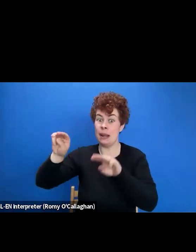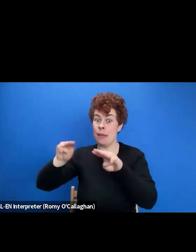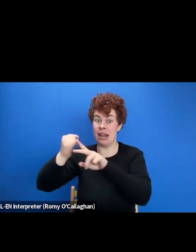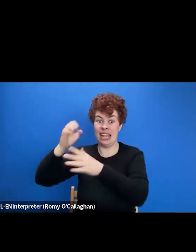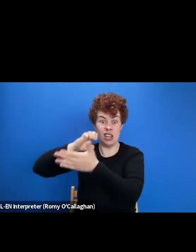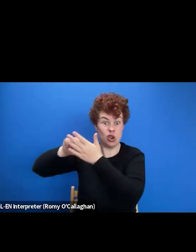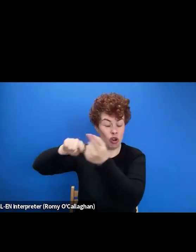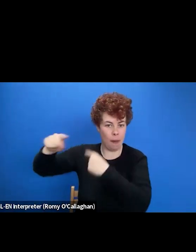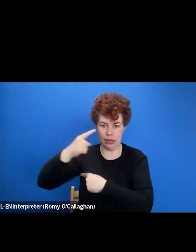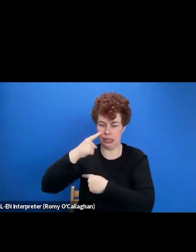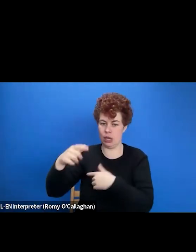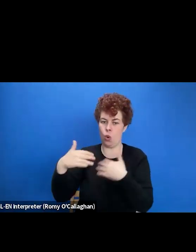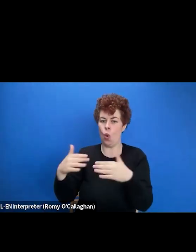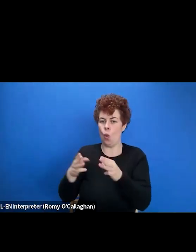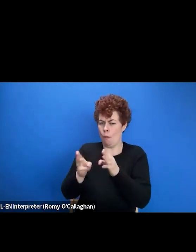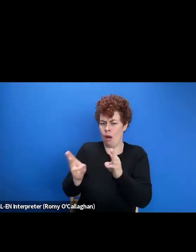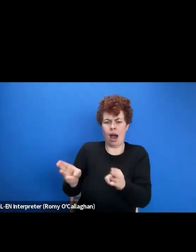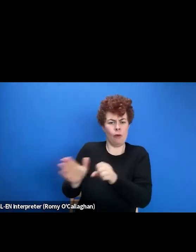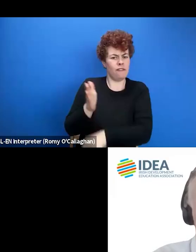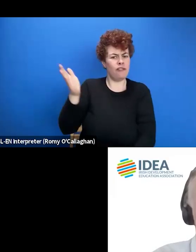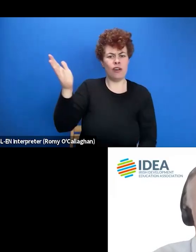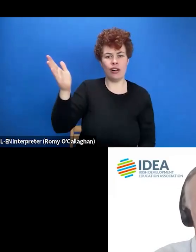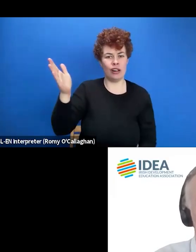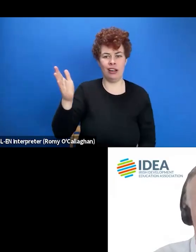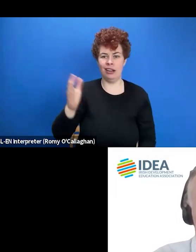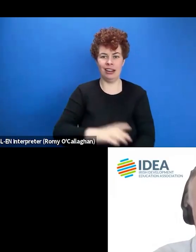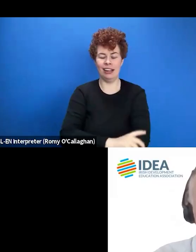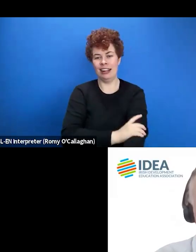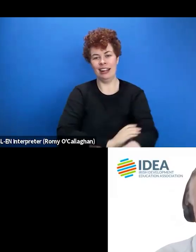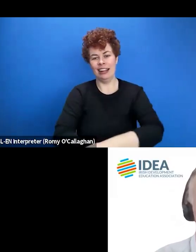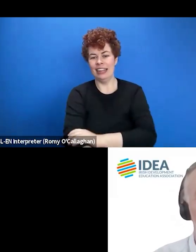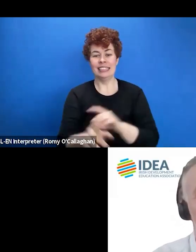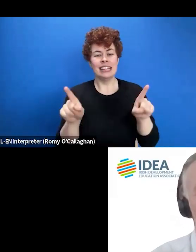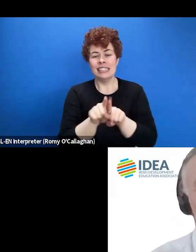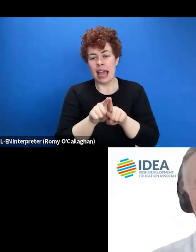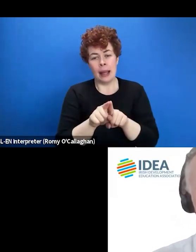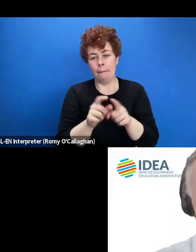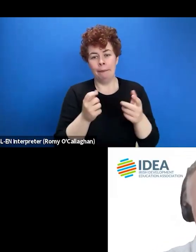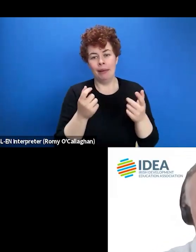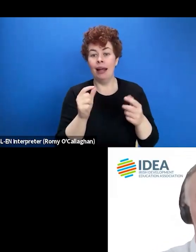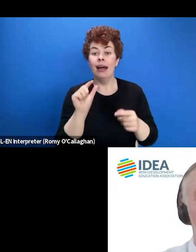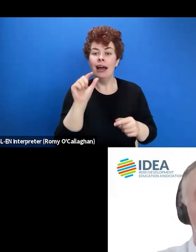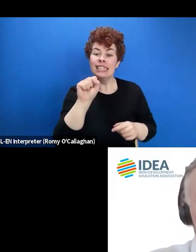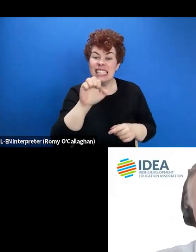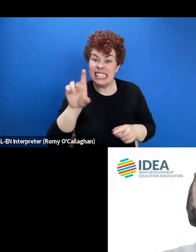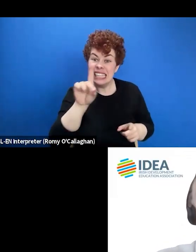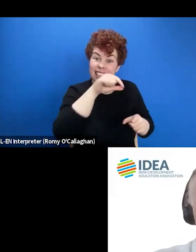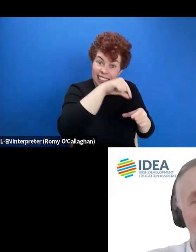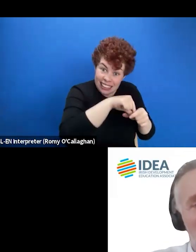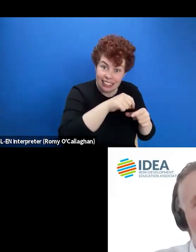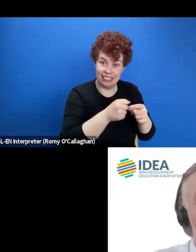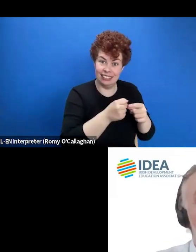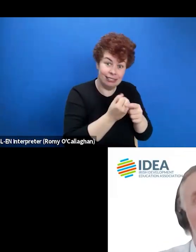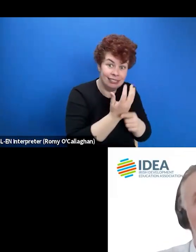further ripple. And it's the old classics and cliches of acorns and movements and growth. And